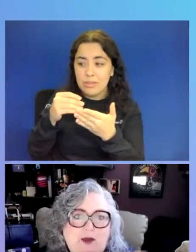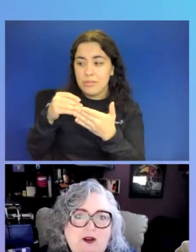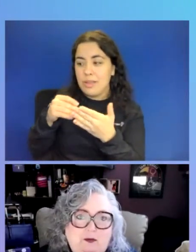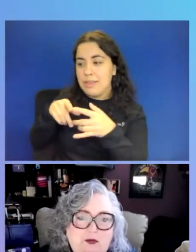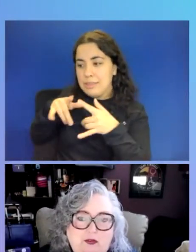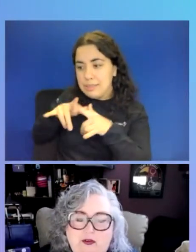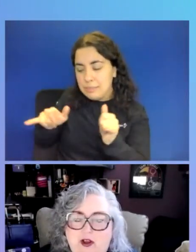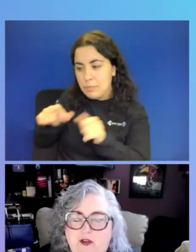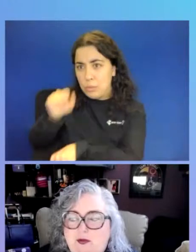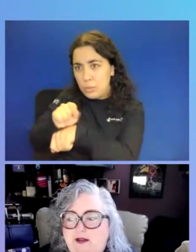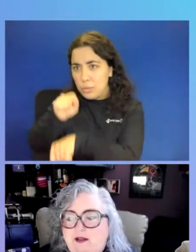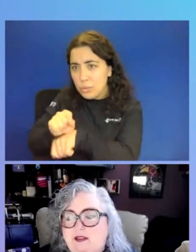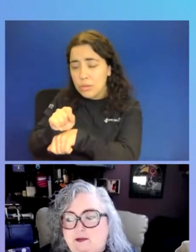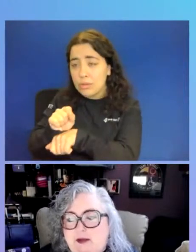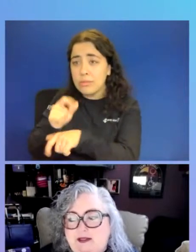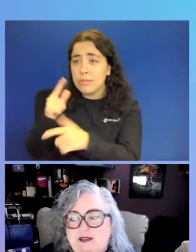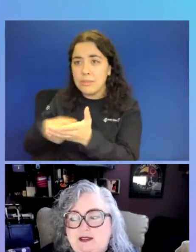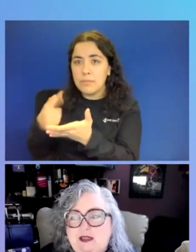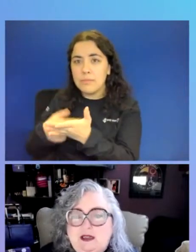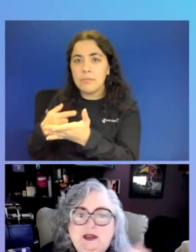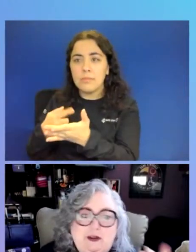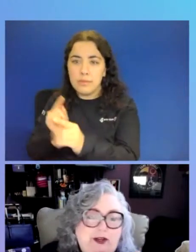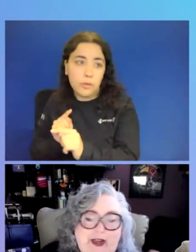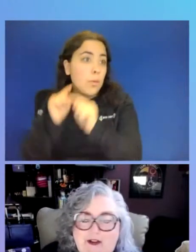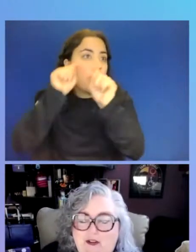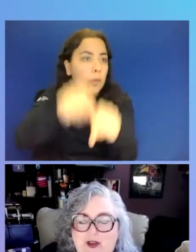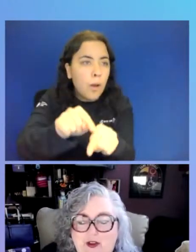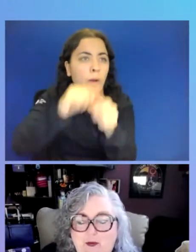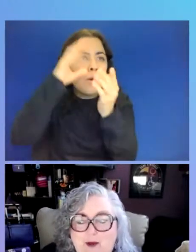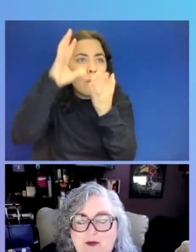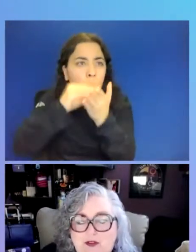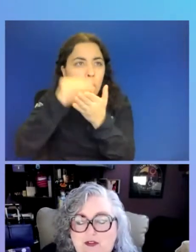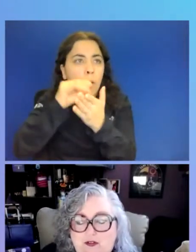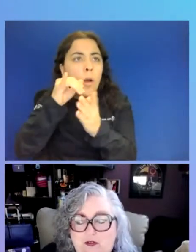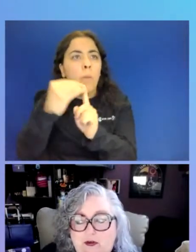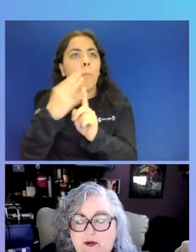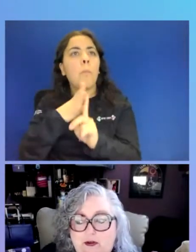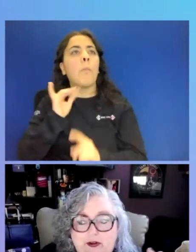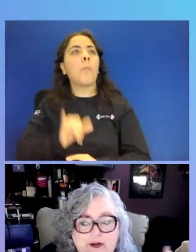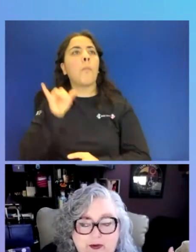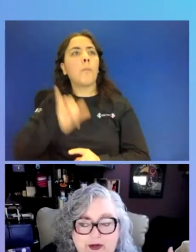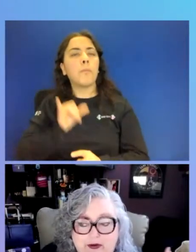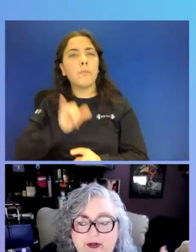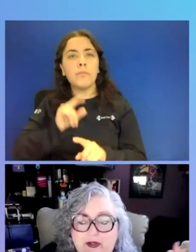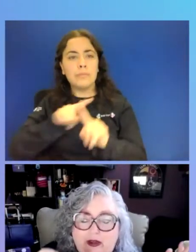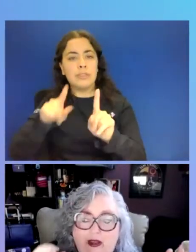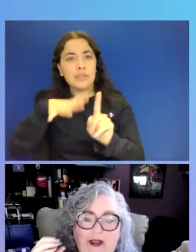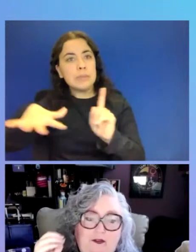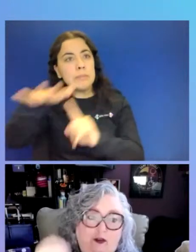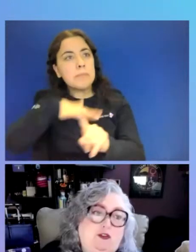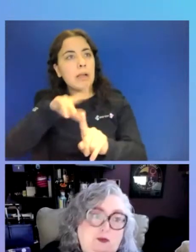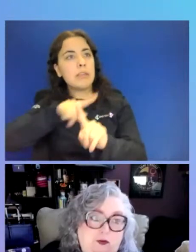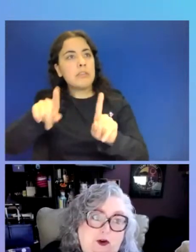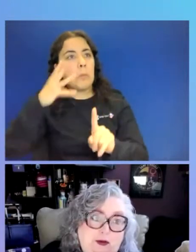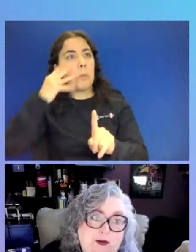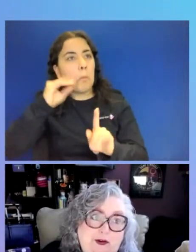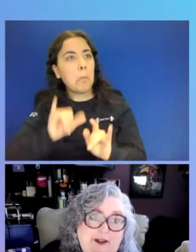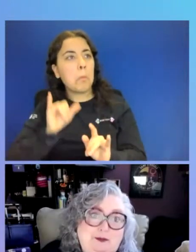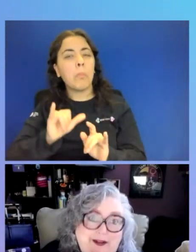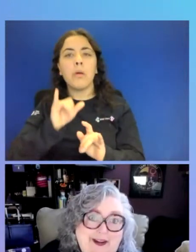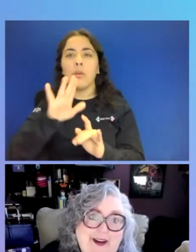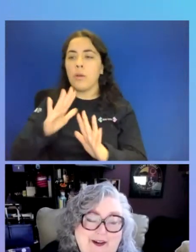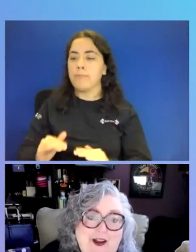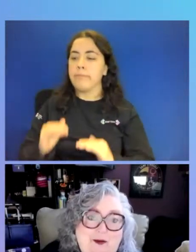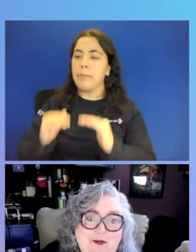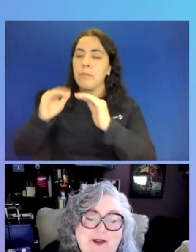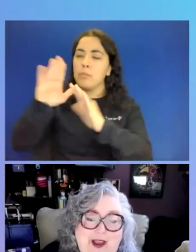some time and exposure to other places and spaces. You can enhance your value proposition for your current career and future-proof your